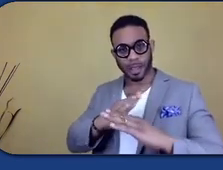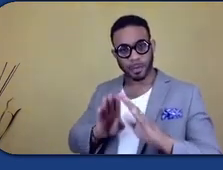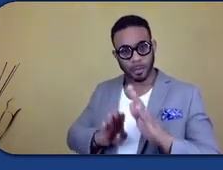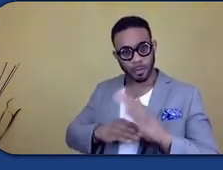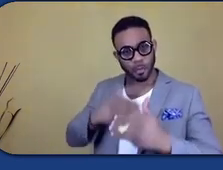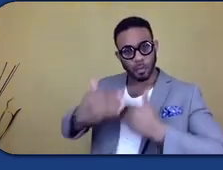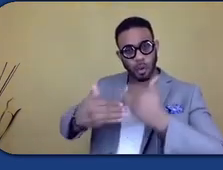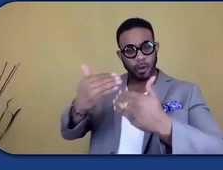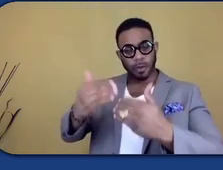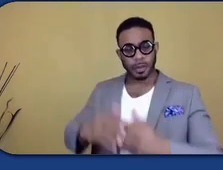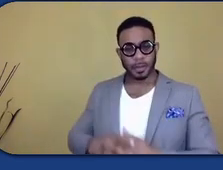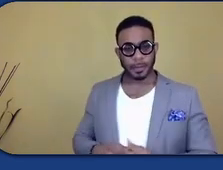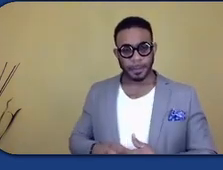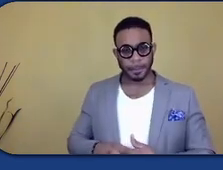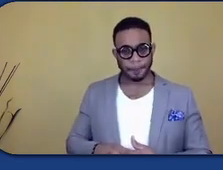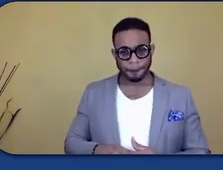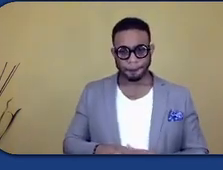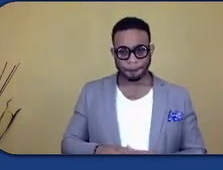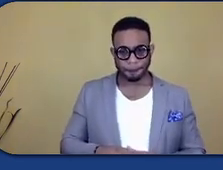to stop democracy.